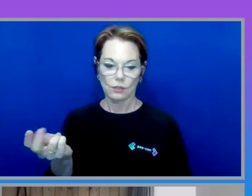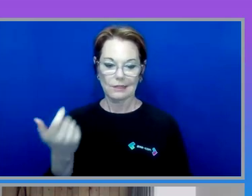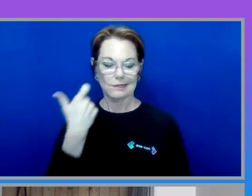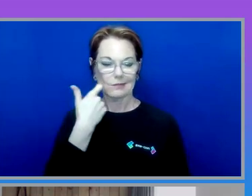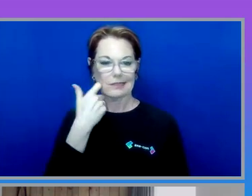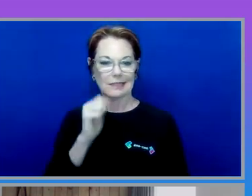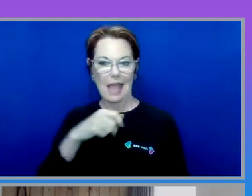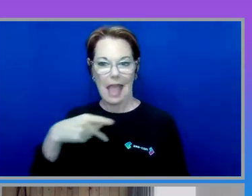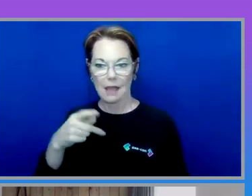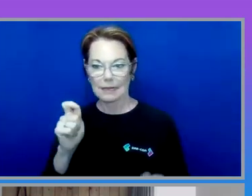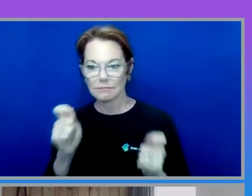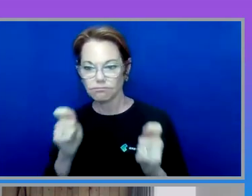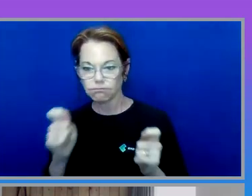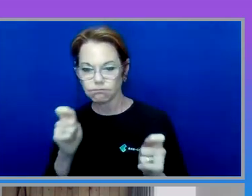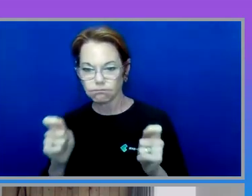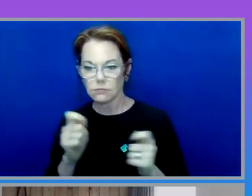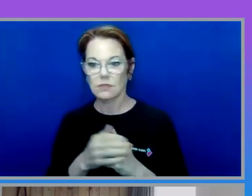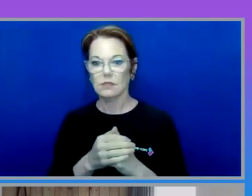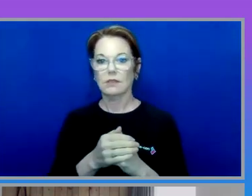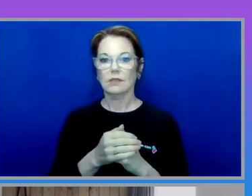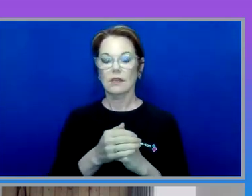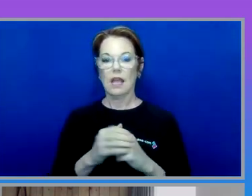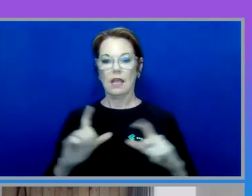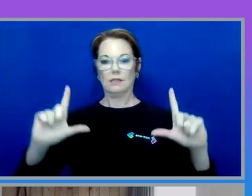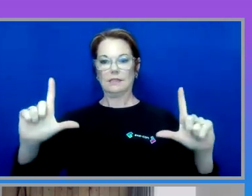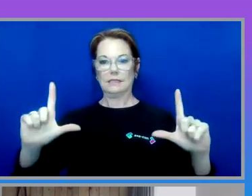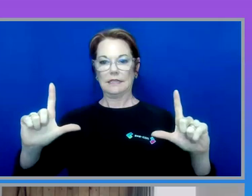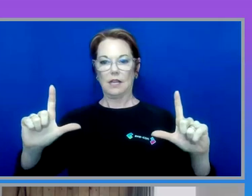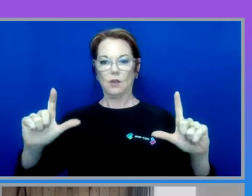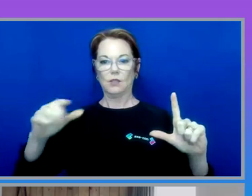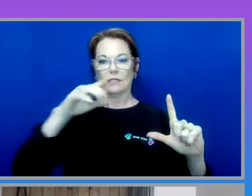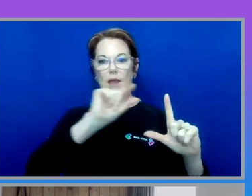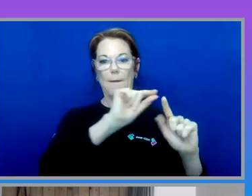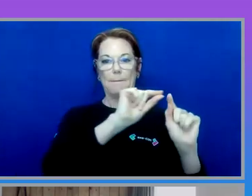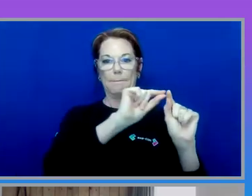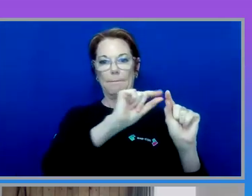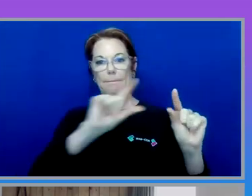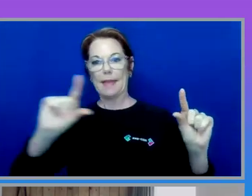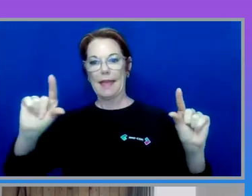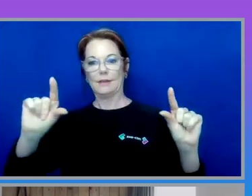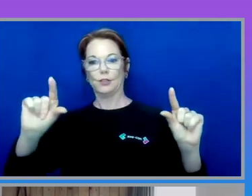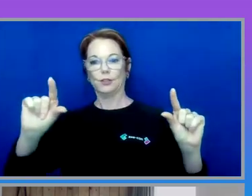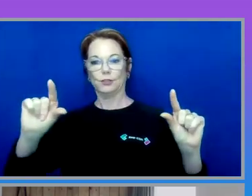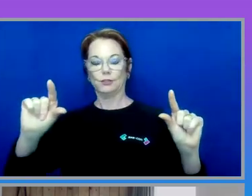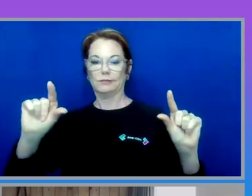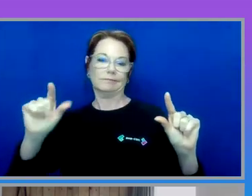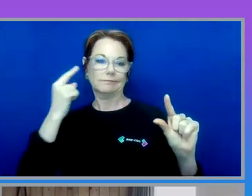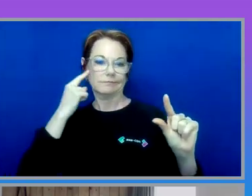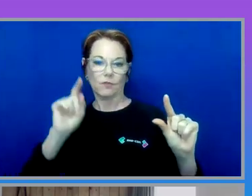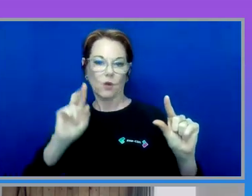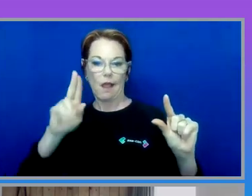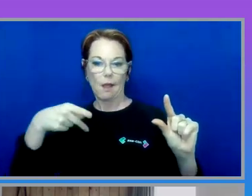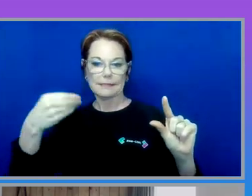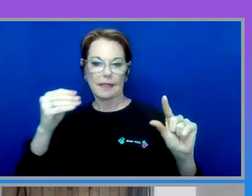and it had on the full page, it had a banner going across it to do maybe some upselling. I'm not sure. And